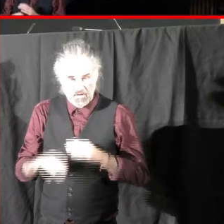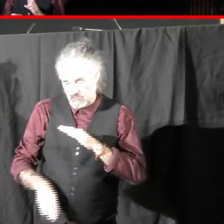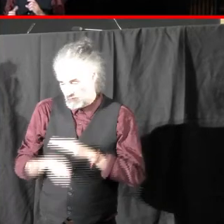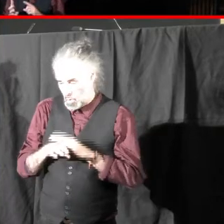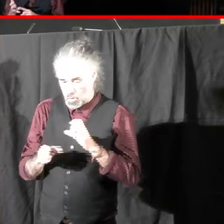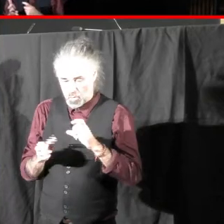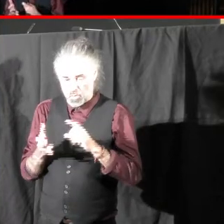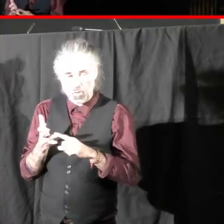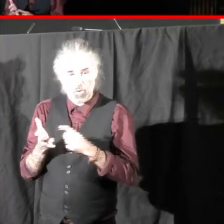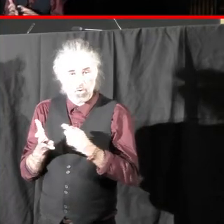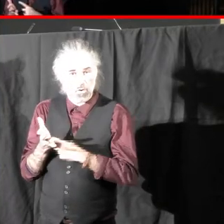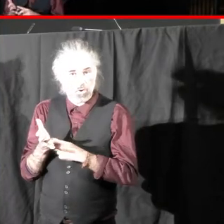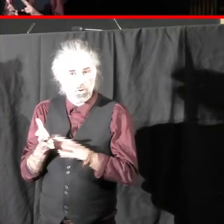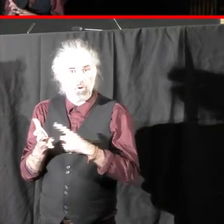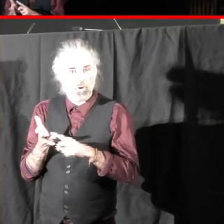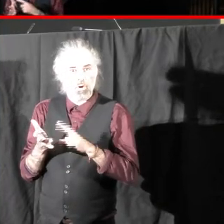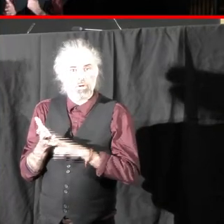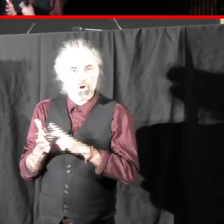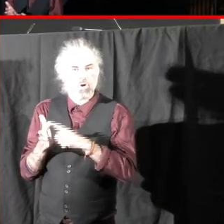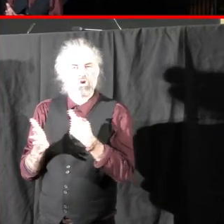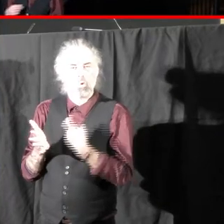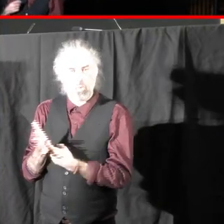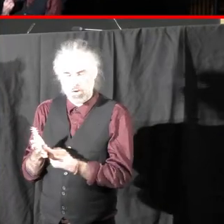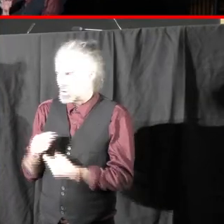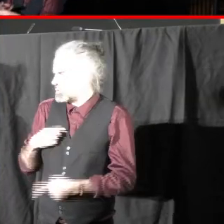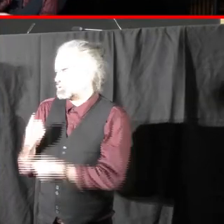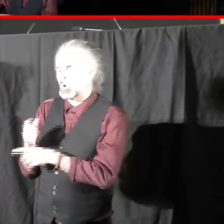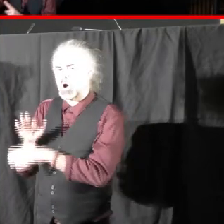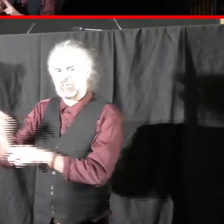inquest. We are talking about nastoids, which are